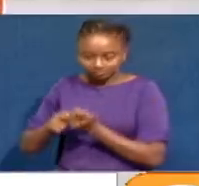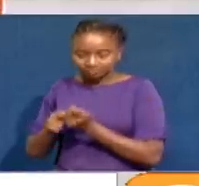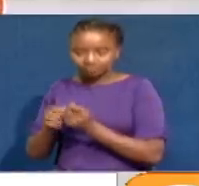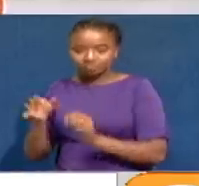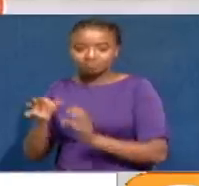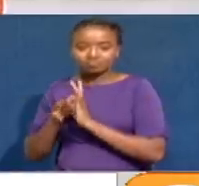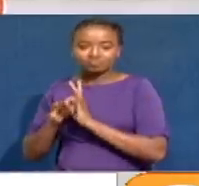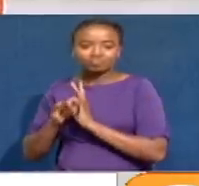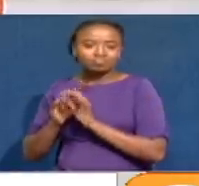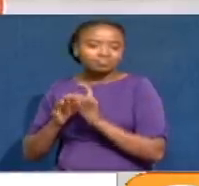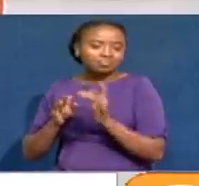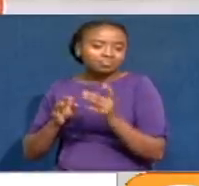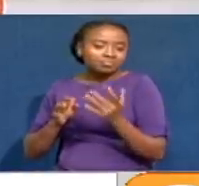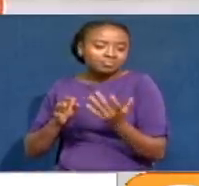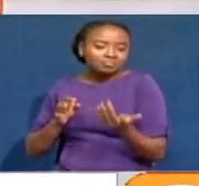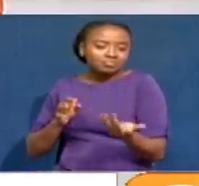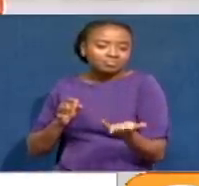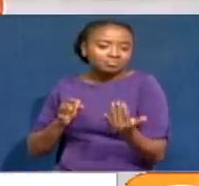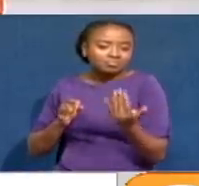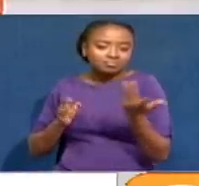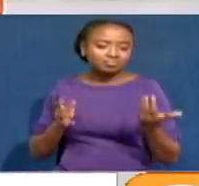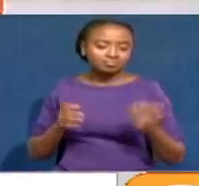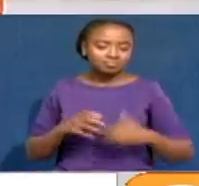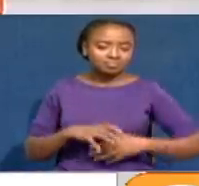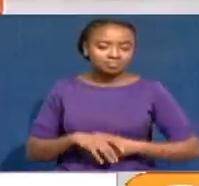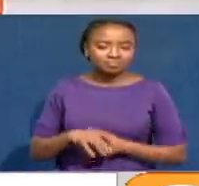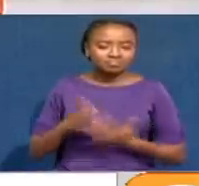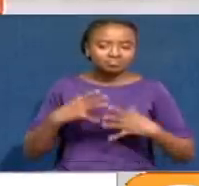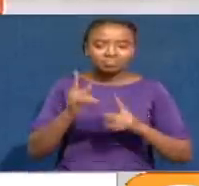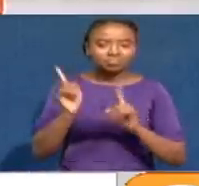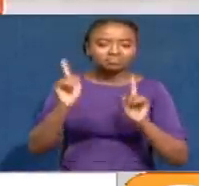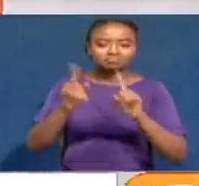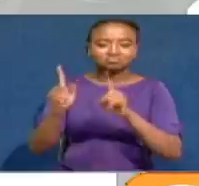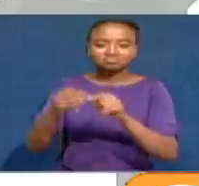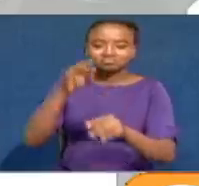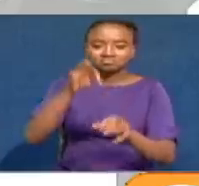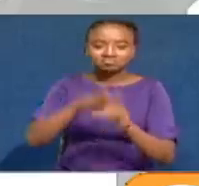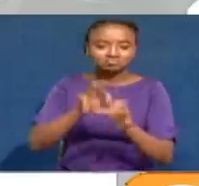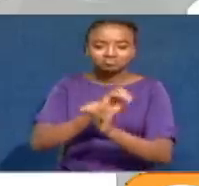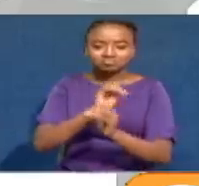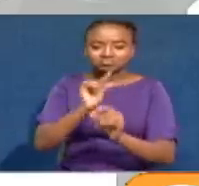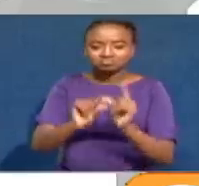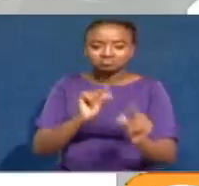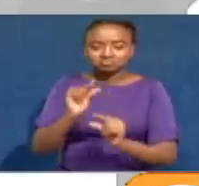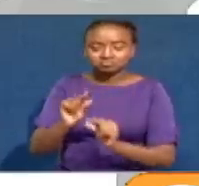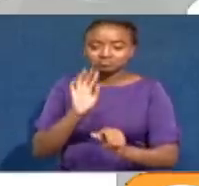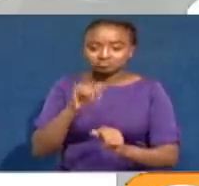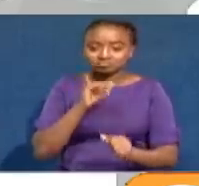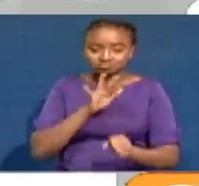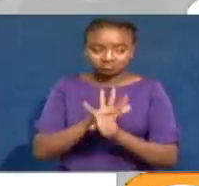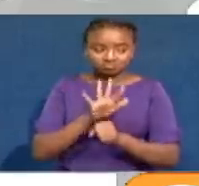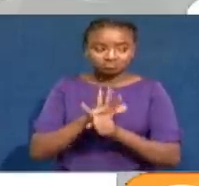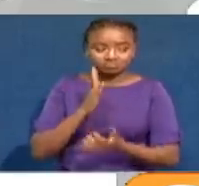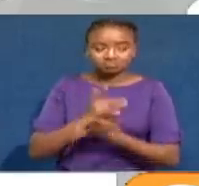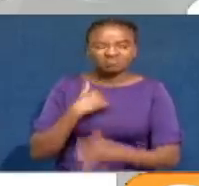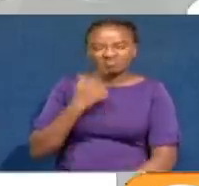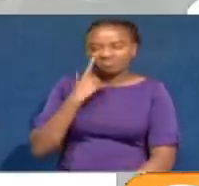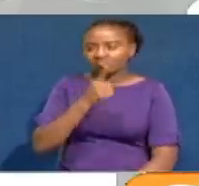how do you explain the low voter turnout? The first thing is the apathy, that is especially with the